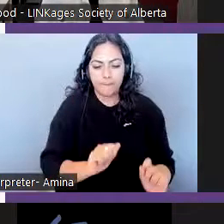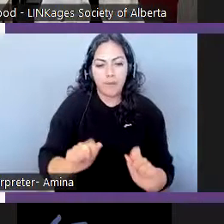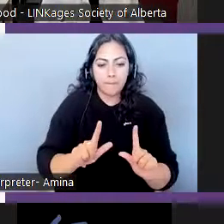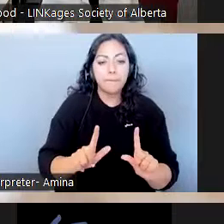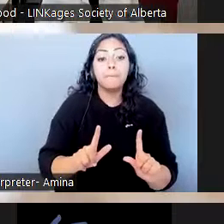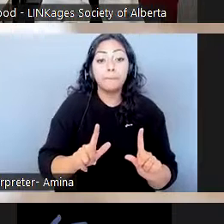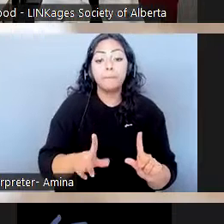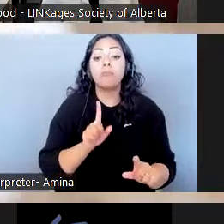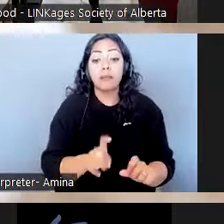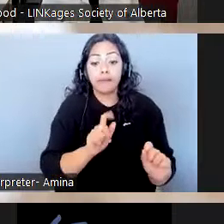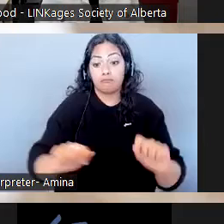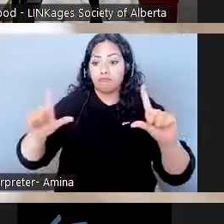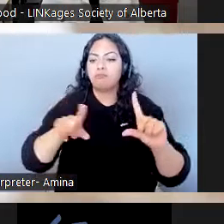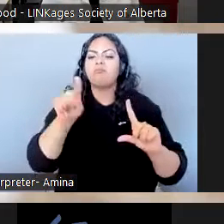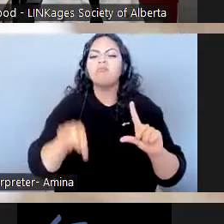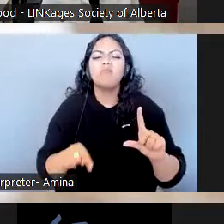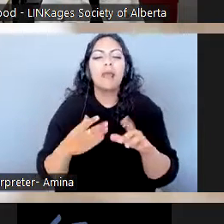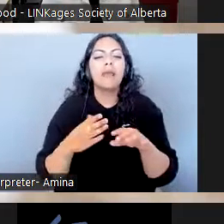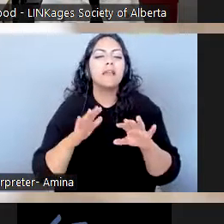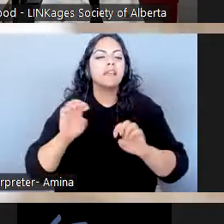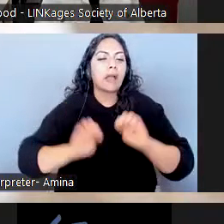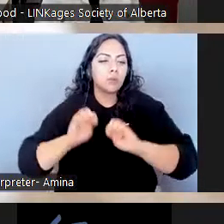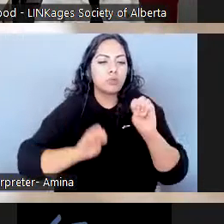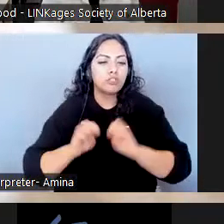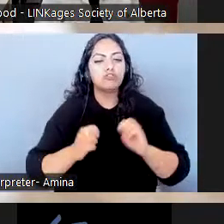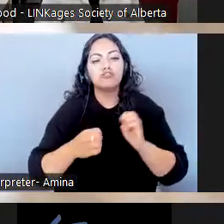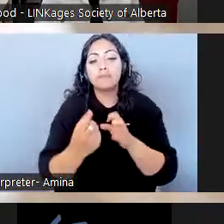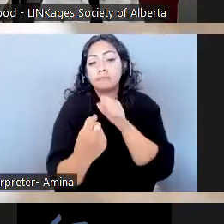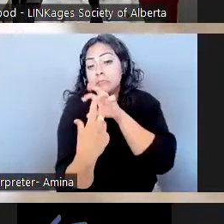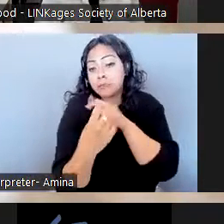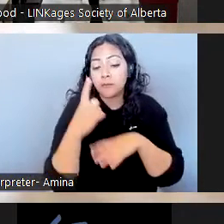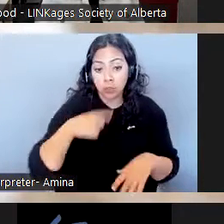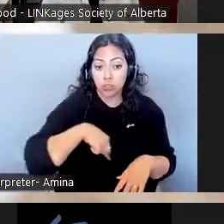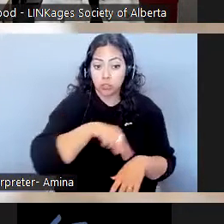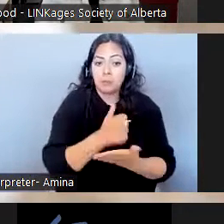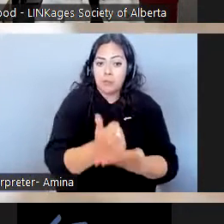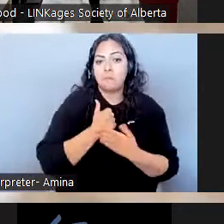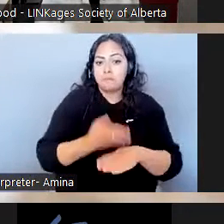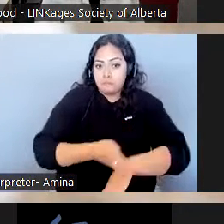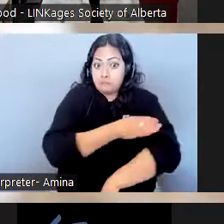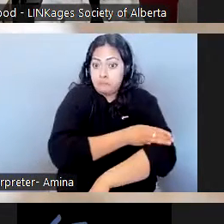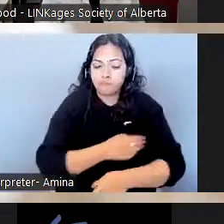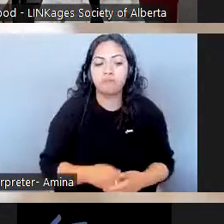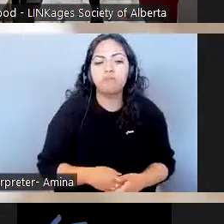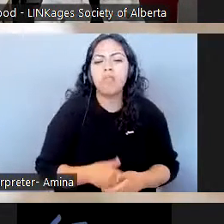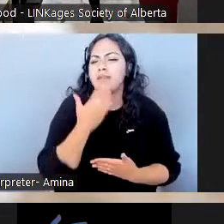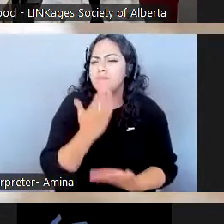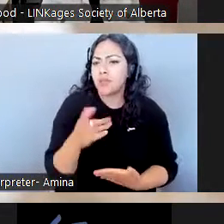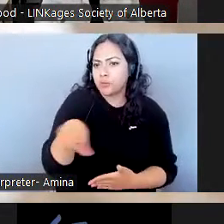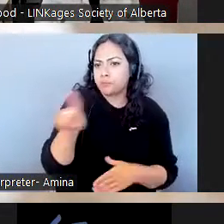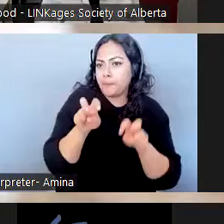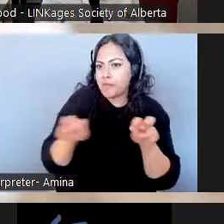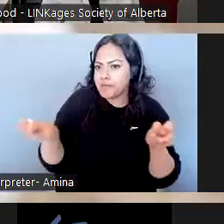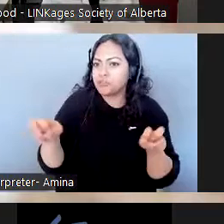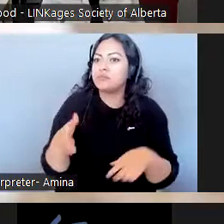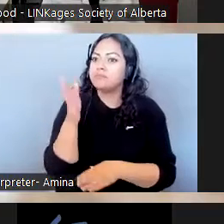it. I do want to thank all of our panelists and speakers who took the time out of their day to join us. We do